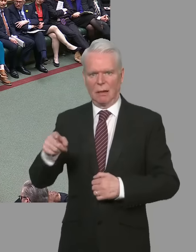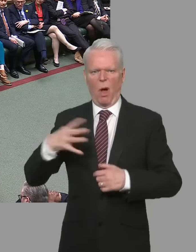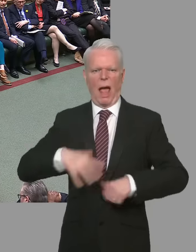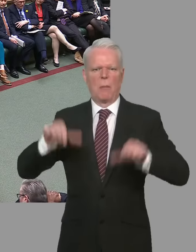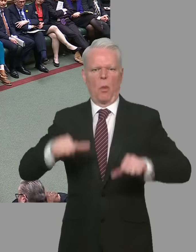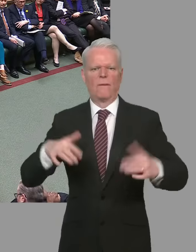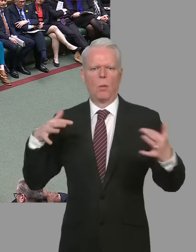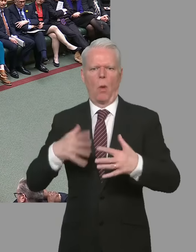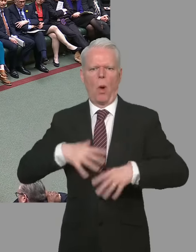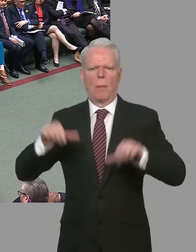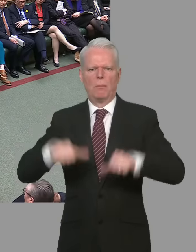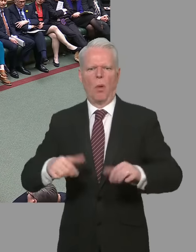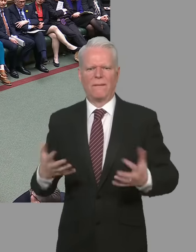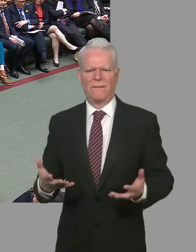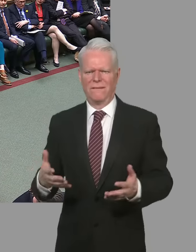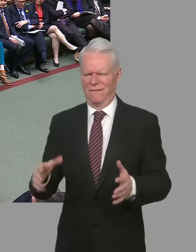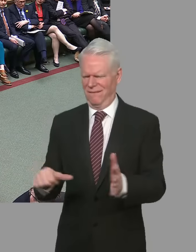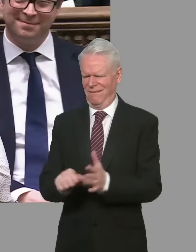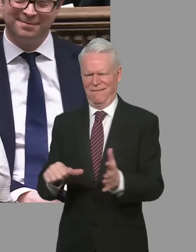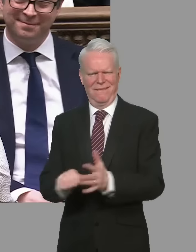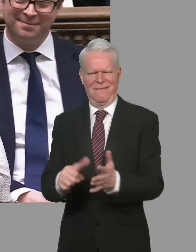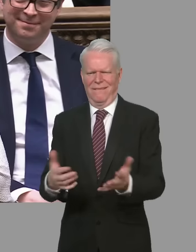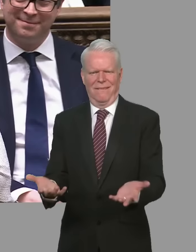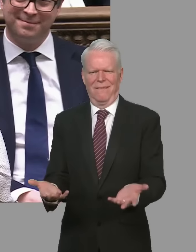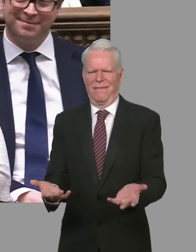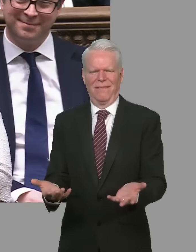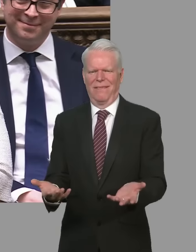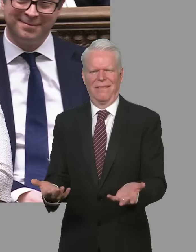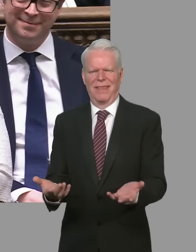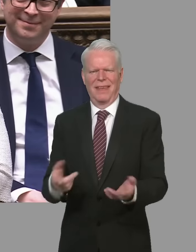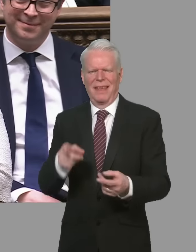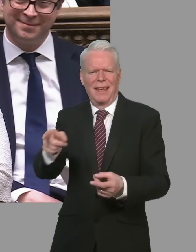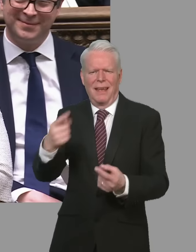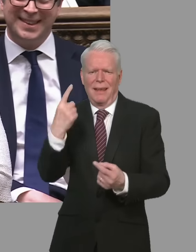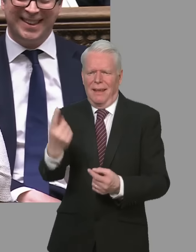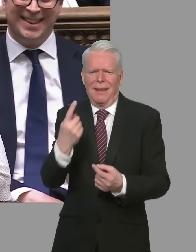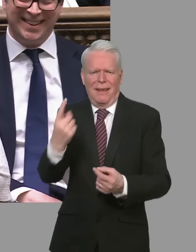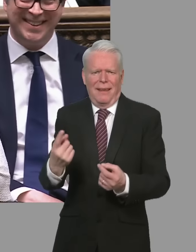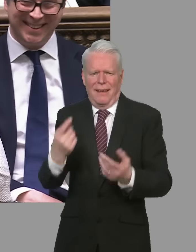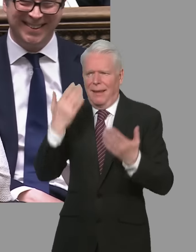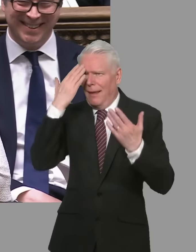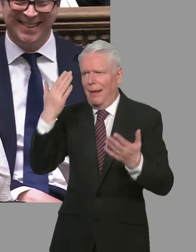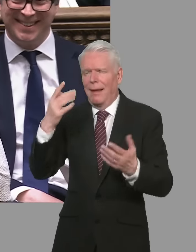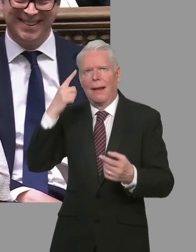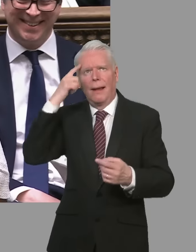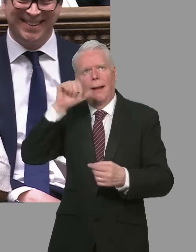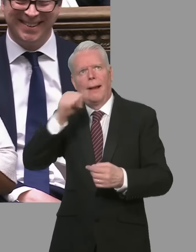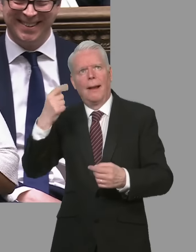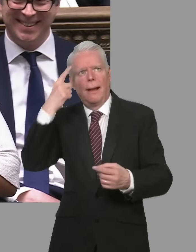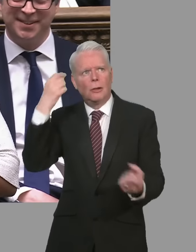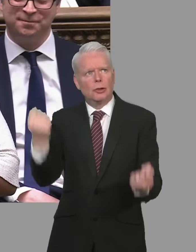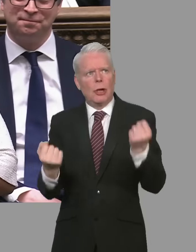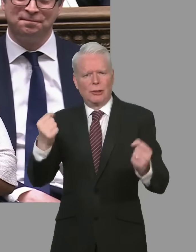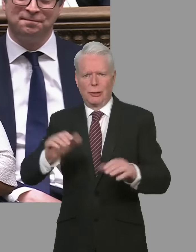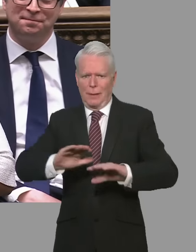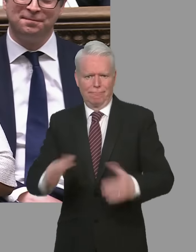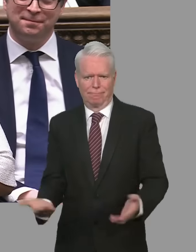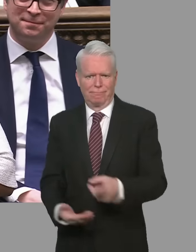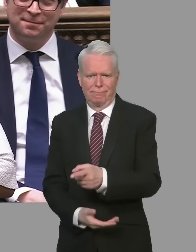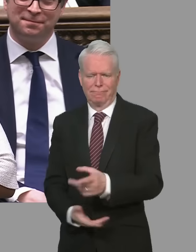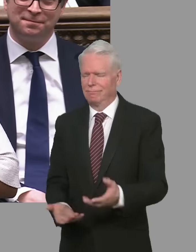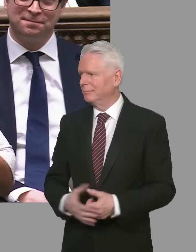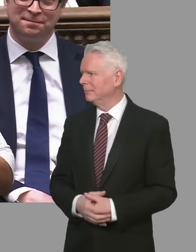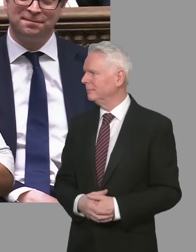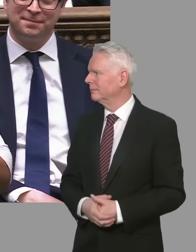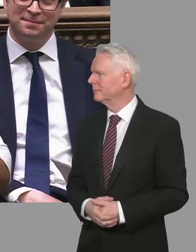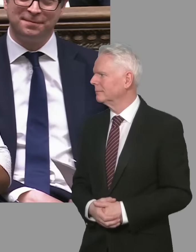Mr. Speaker, I'm going to let the Prime Minister in on a secret. He's the Prime Minister. He can change the legislation. Hiding behind the